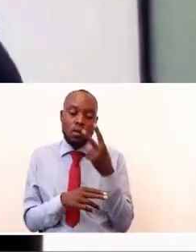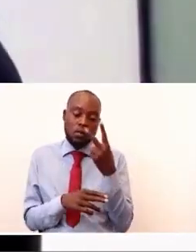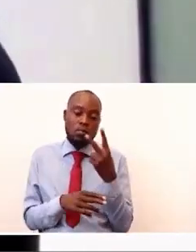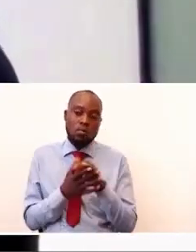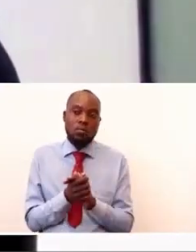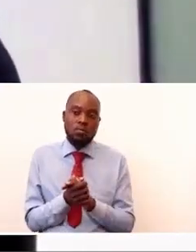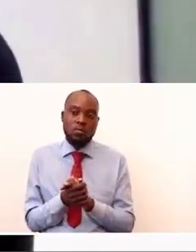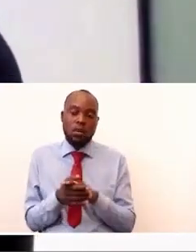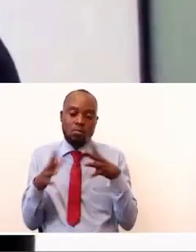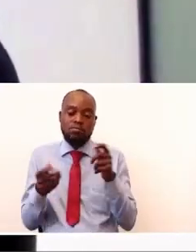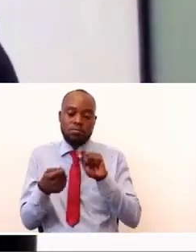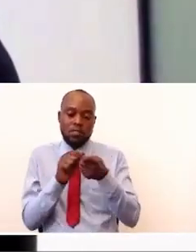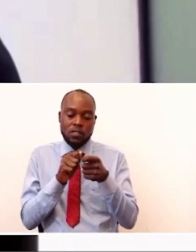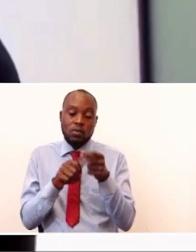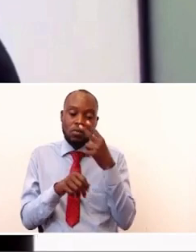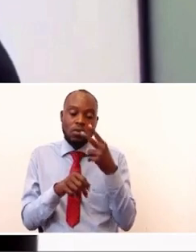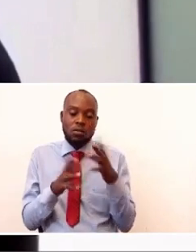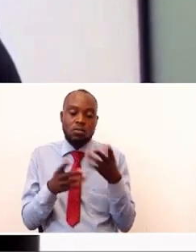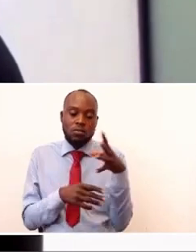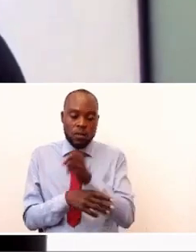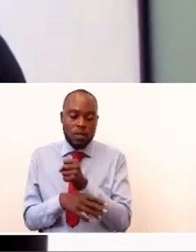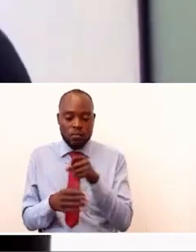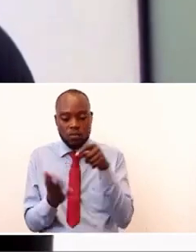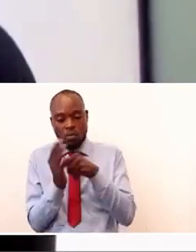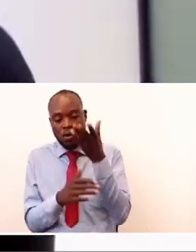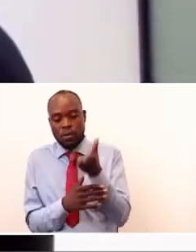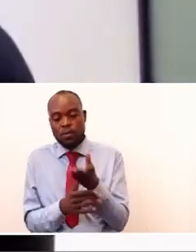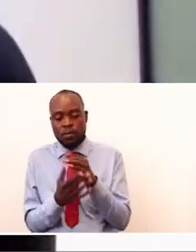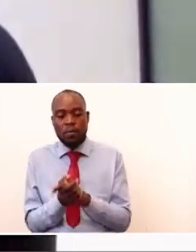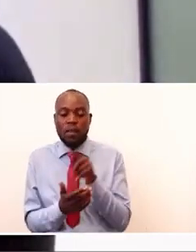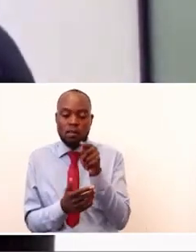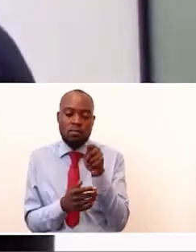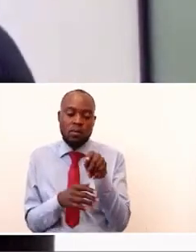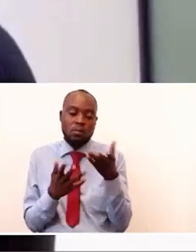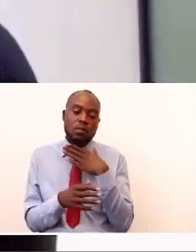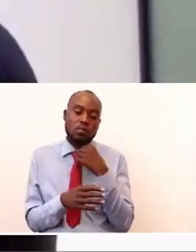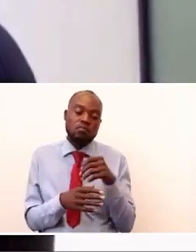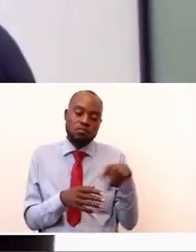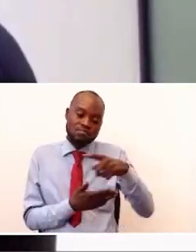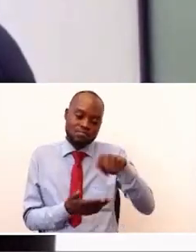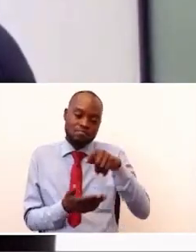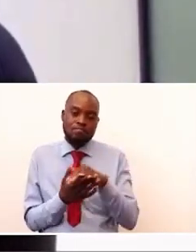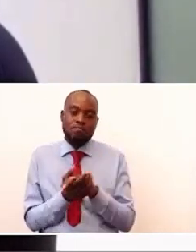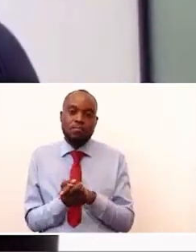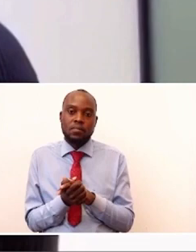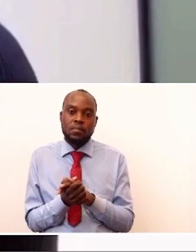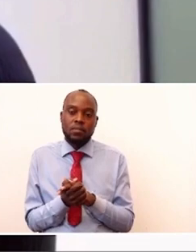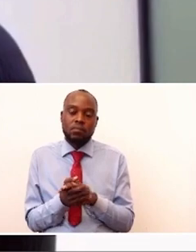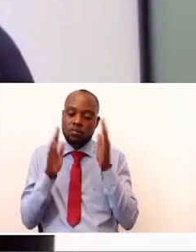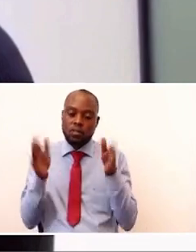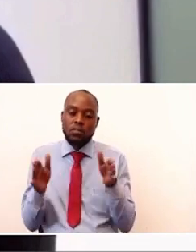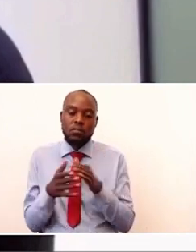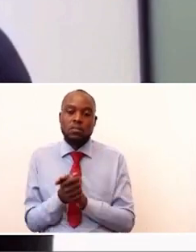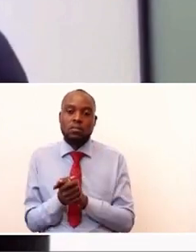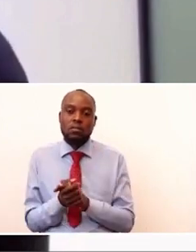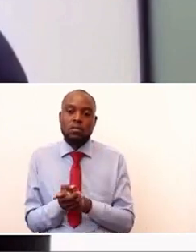do we change our curriculums to ensure that we get to this point. So those that are working around, those of us who are working around economic justice, we